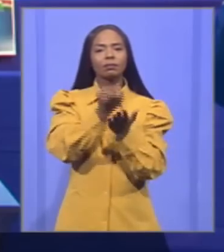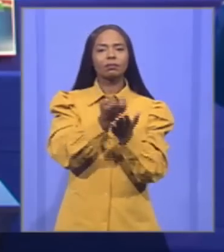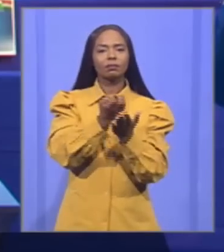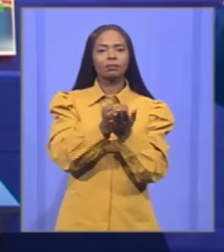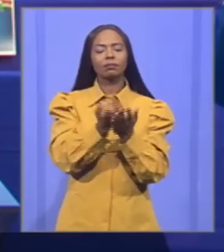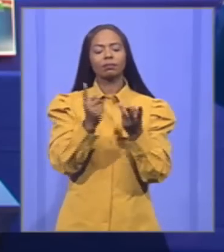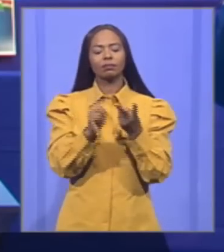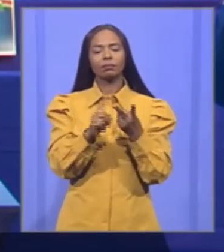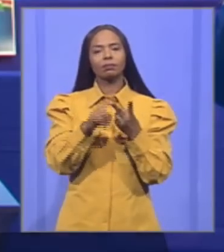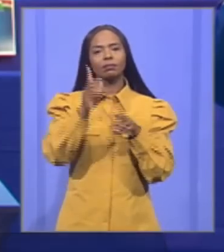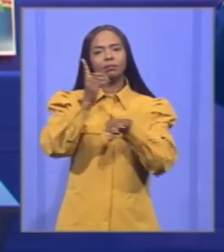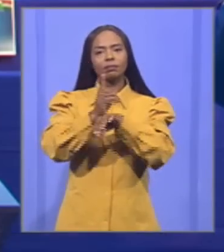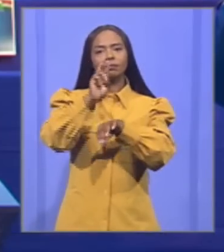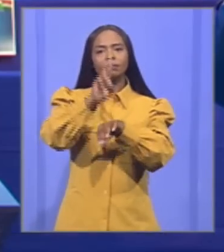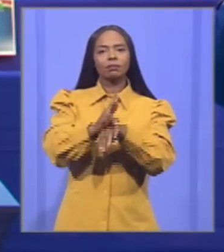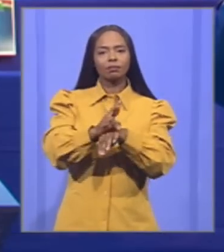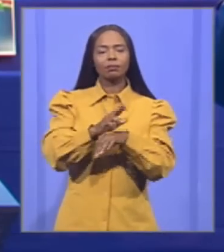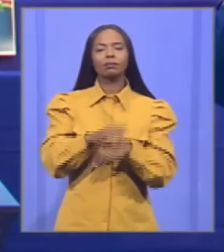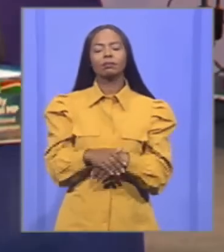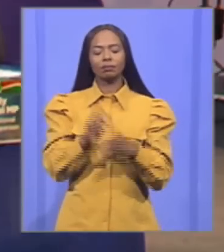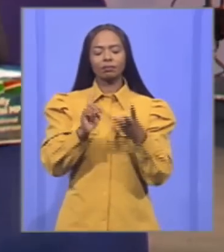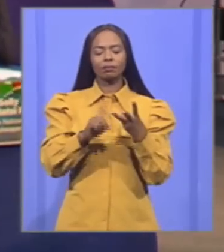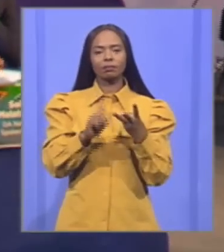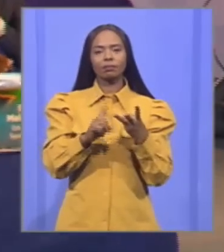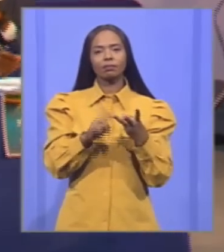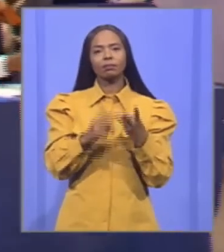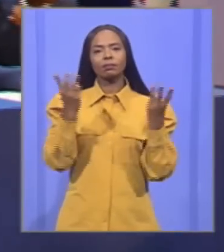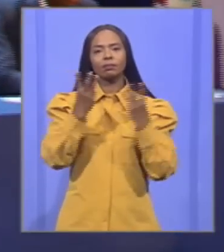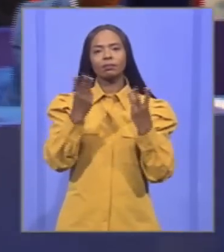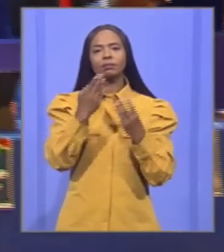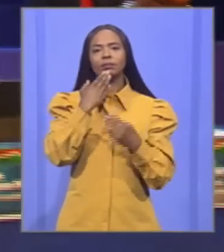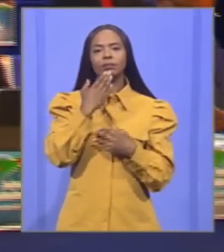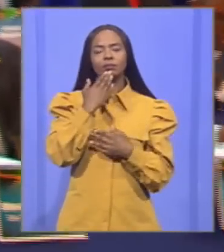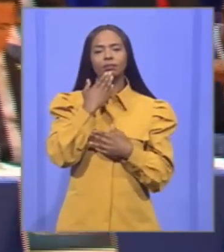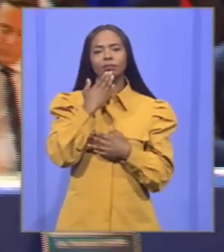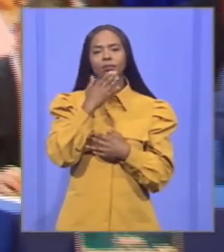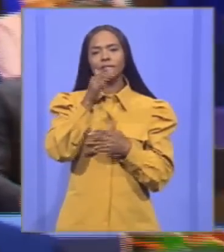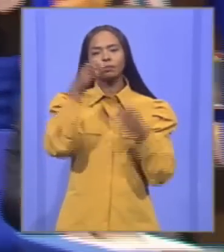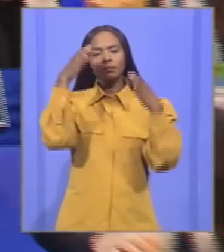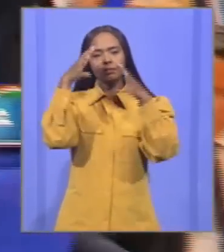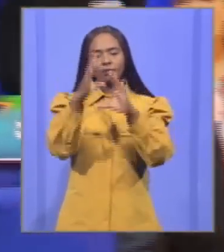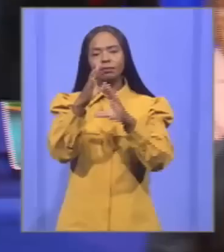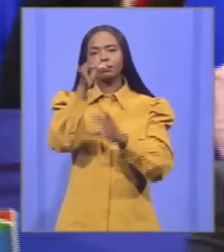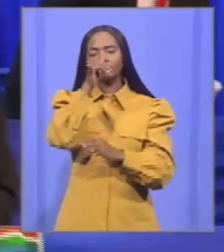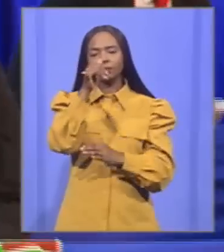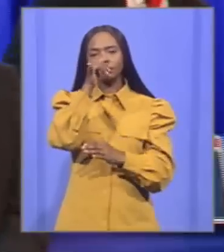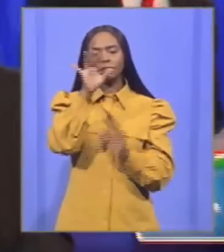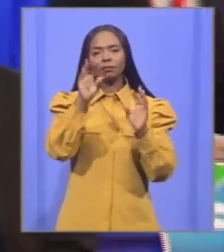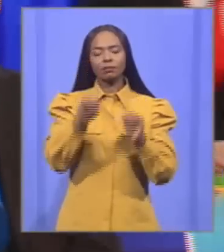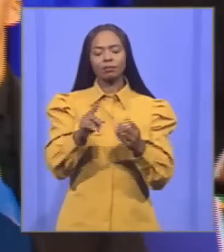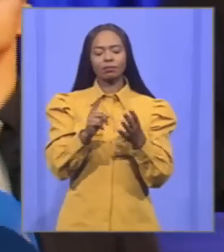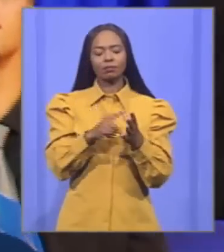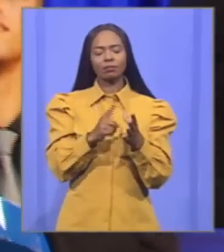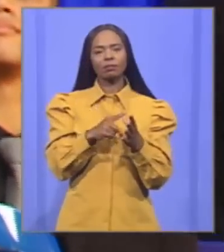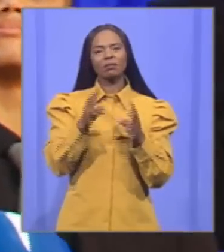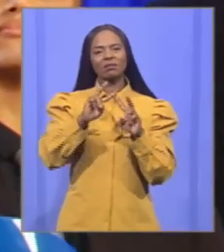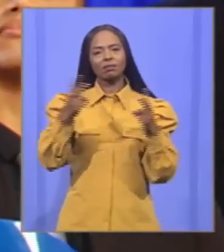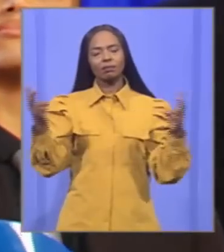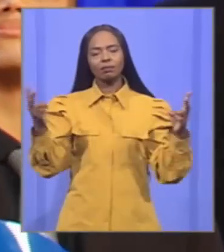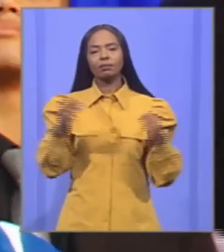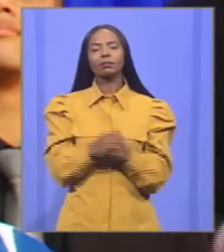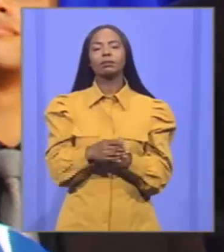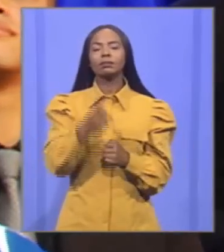dingaka, bakgaratlhi ba ba kgatlhanong le bosenyi ga mmogo le ba lekgotla ba mokgatlho. Lekoko la re lenane la go sekaseka baemedi